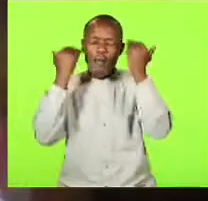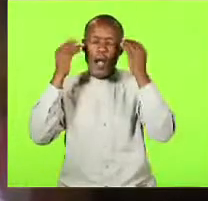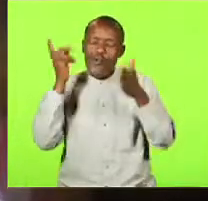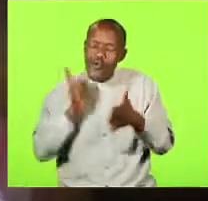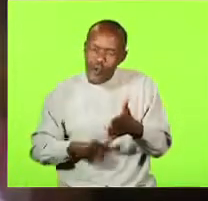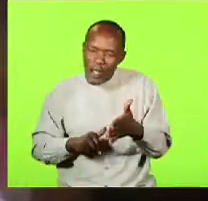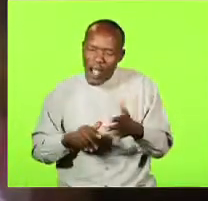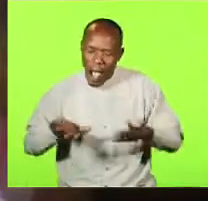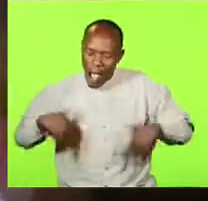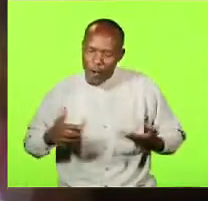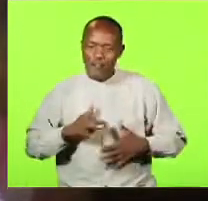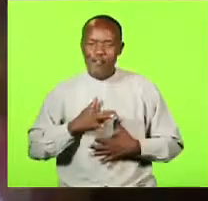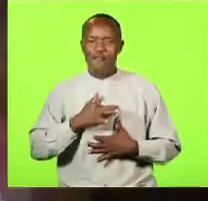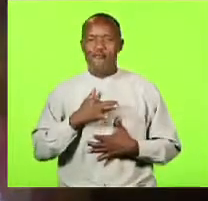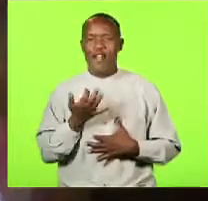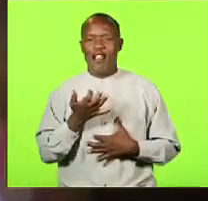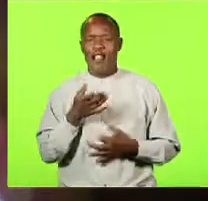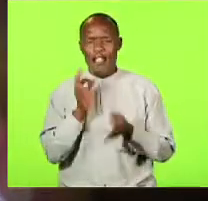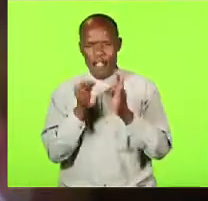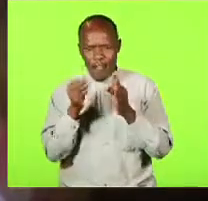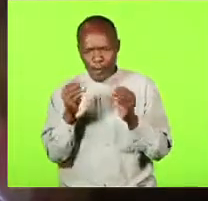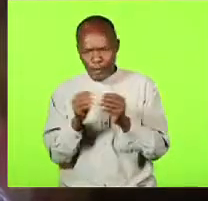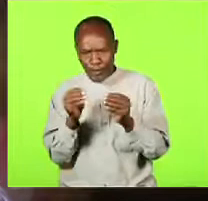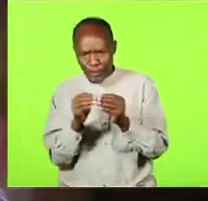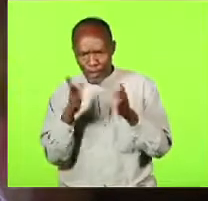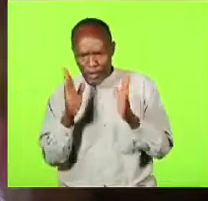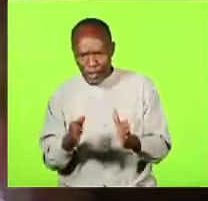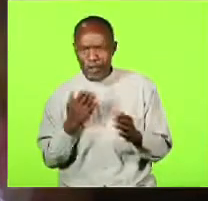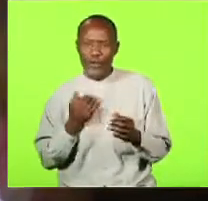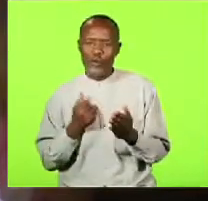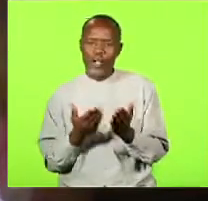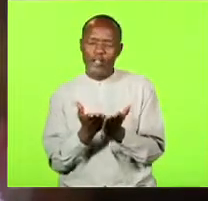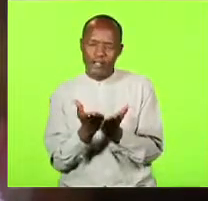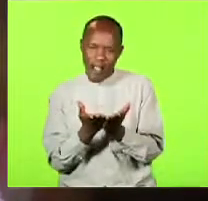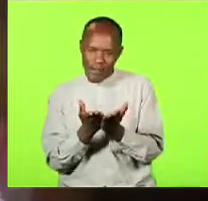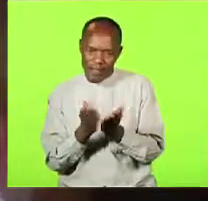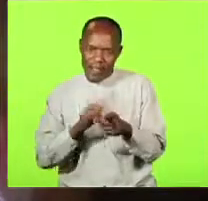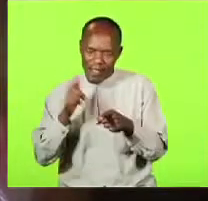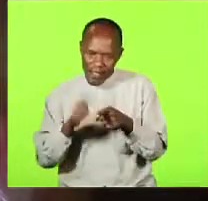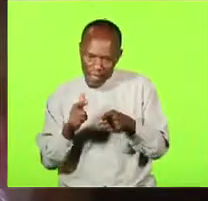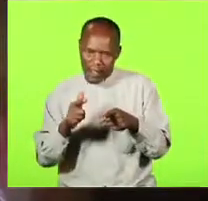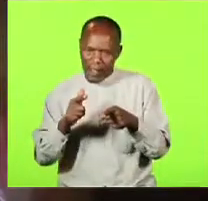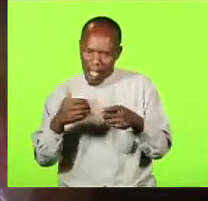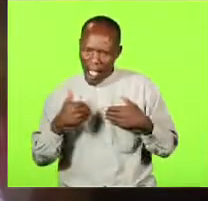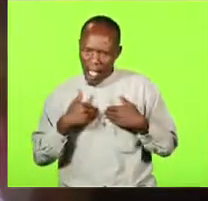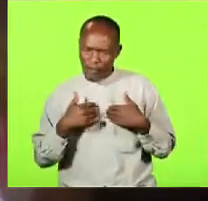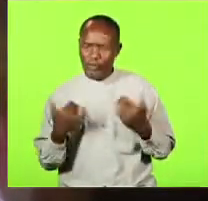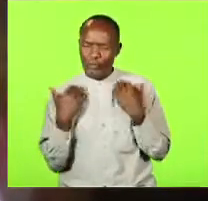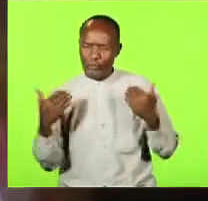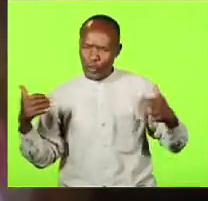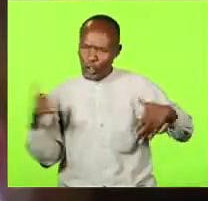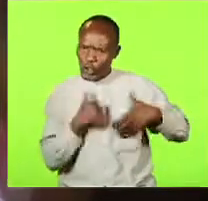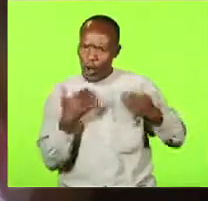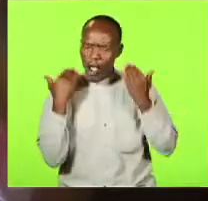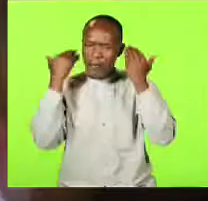traumatized, how do you feel? How do you think? When you meet somebody you are serving who is traumatized, how do you